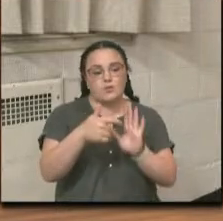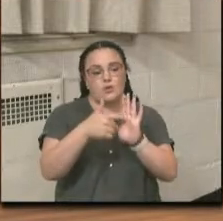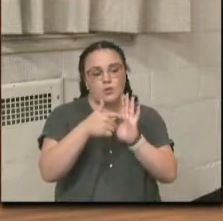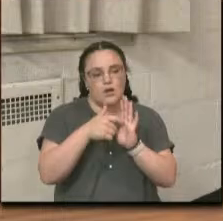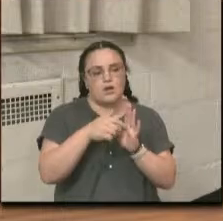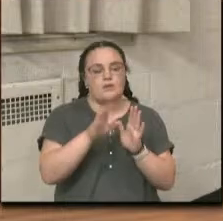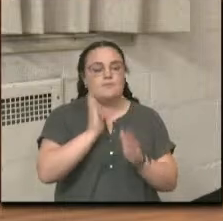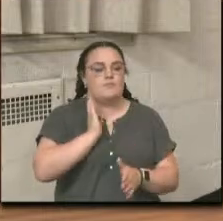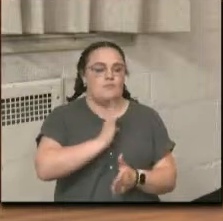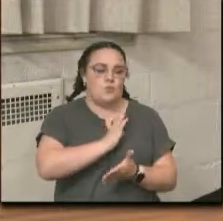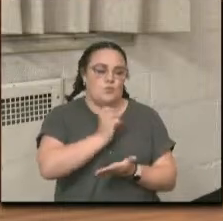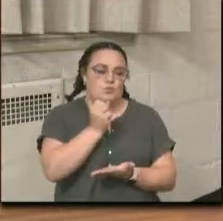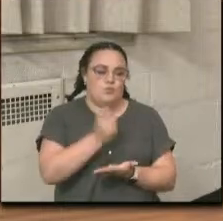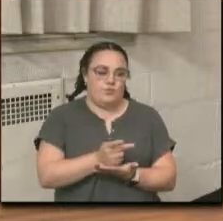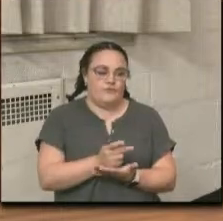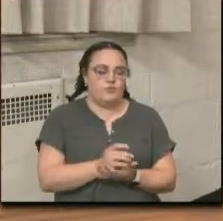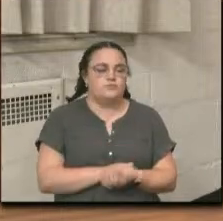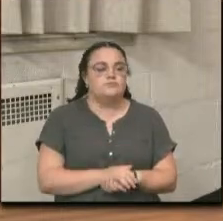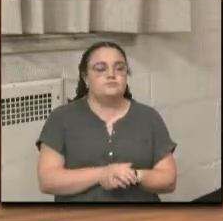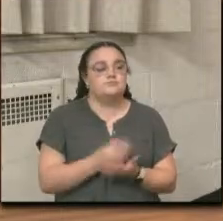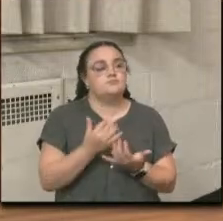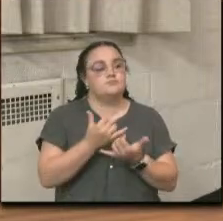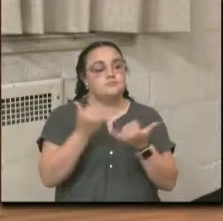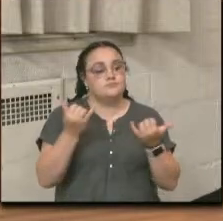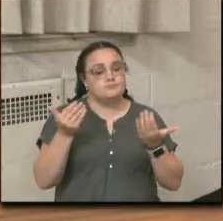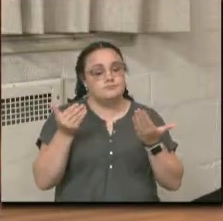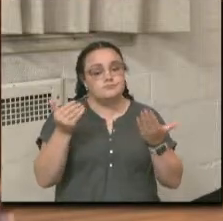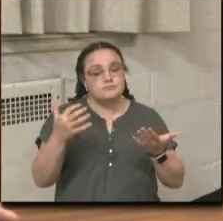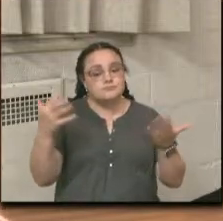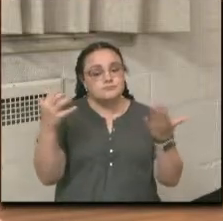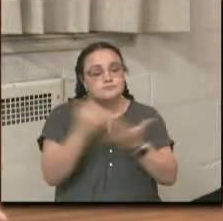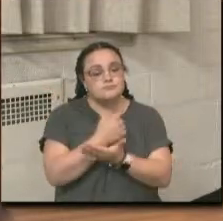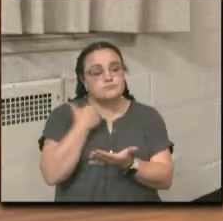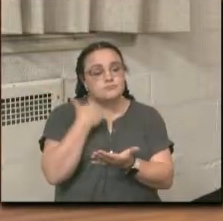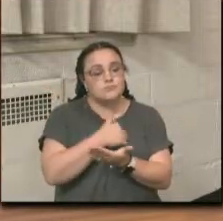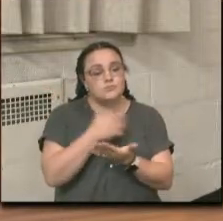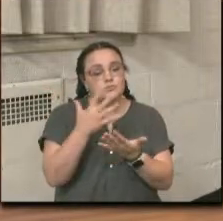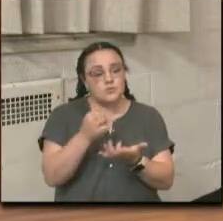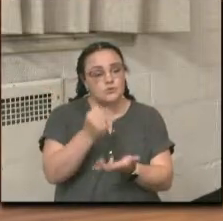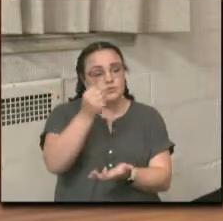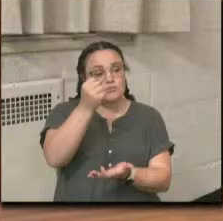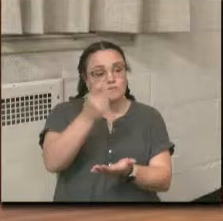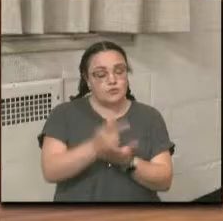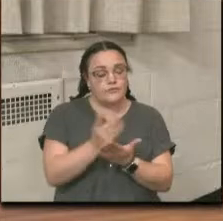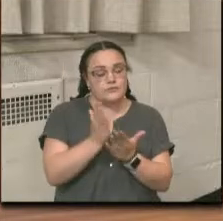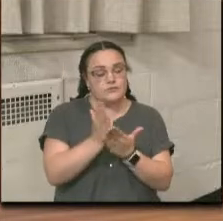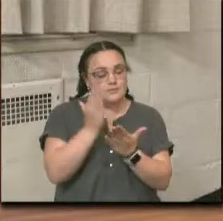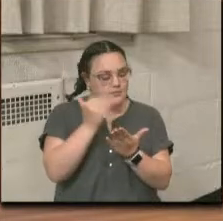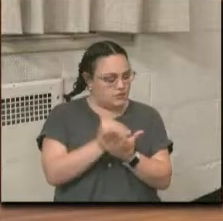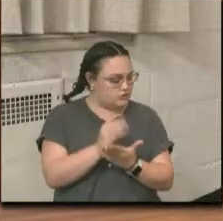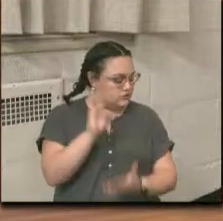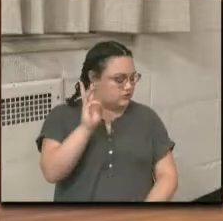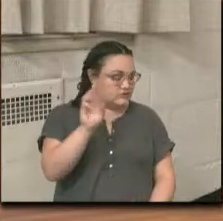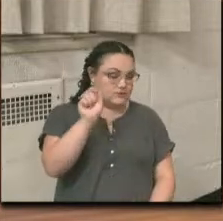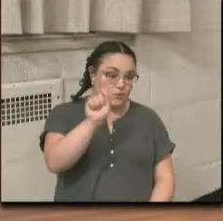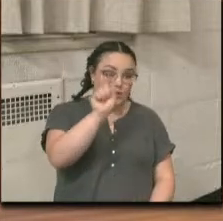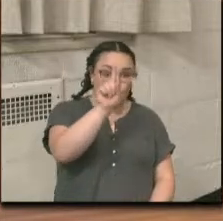approval. Thank you so much. The motion on the floor is to approve under Budget's consent agenda 6.1 through